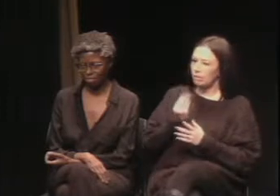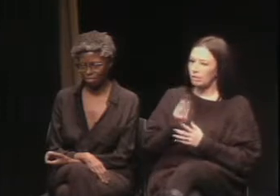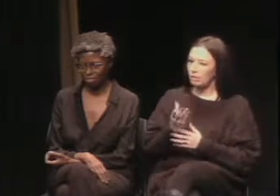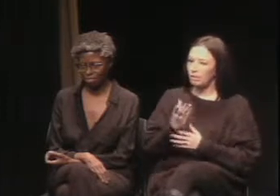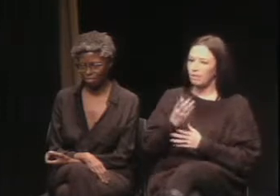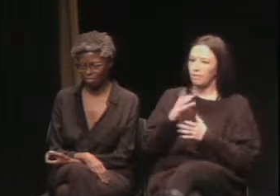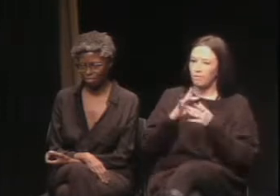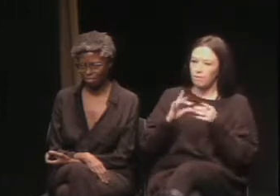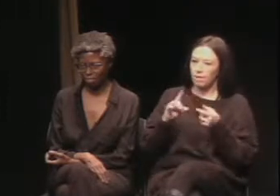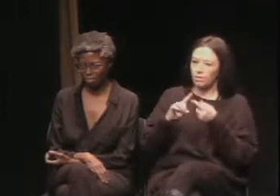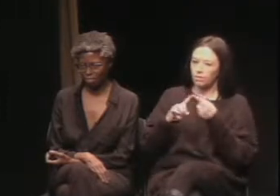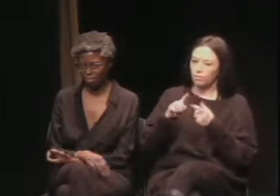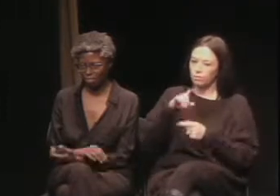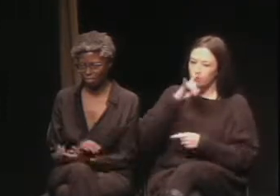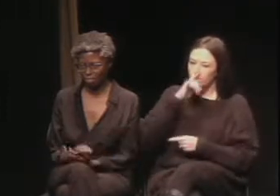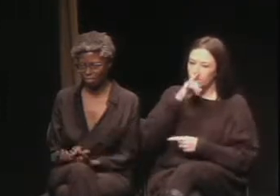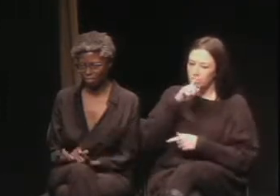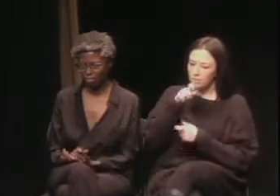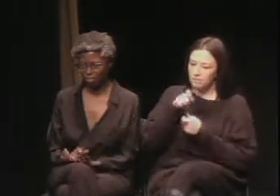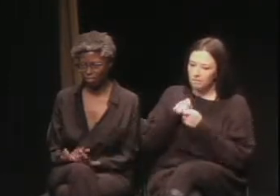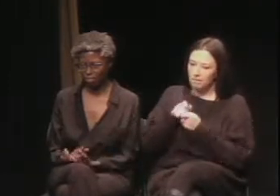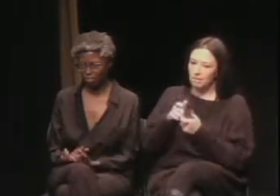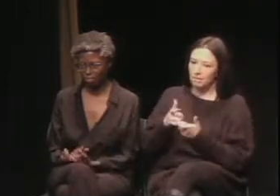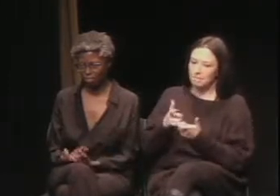children, and